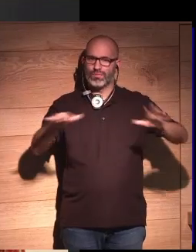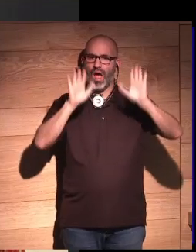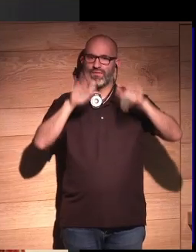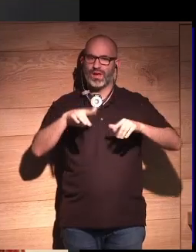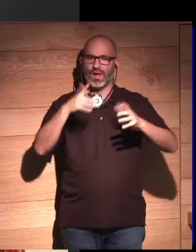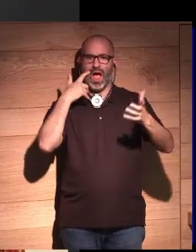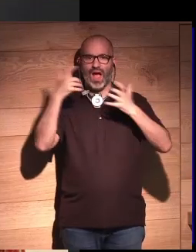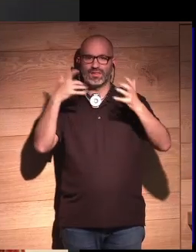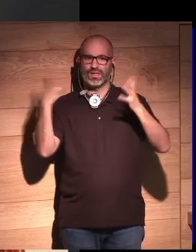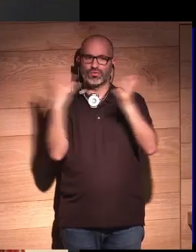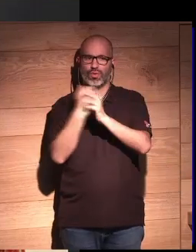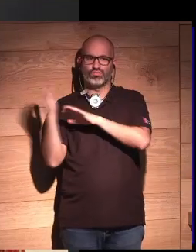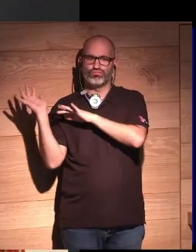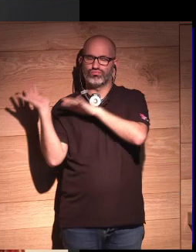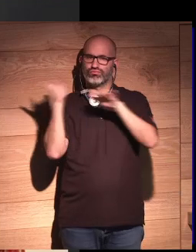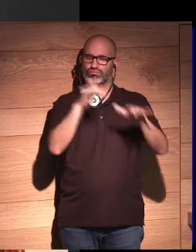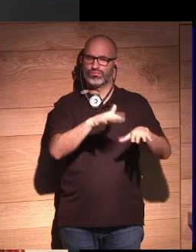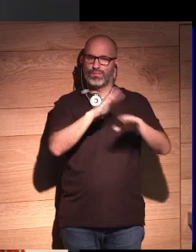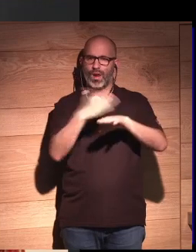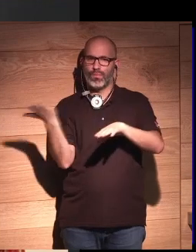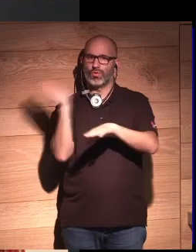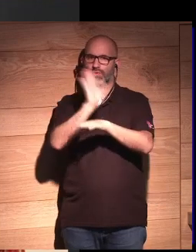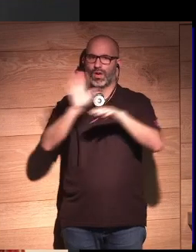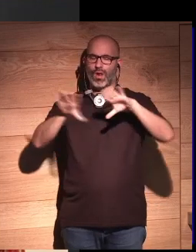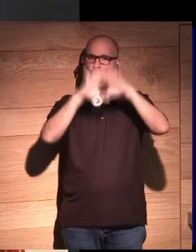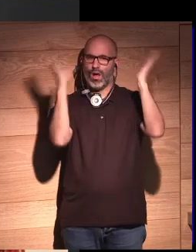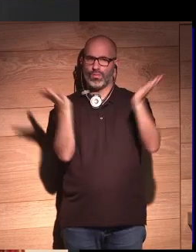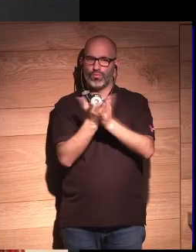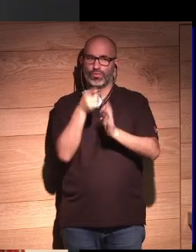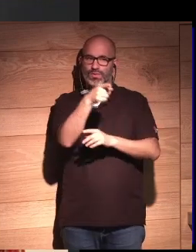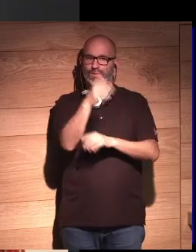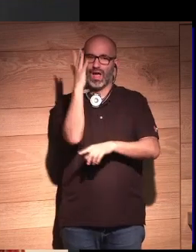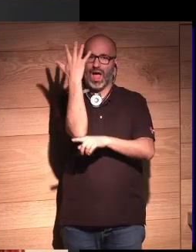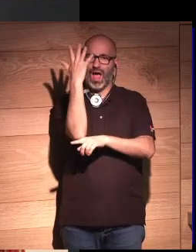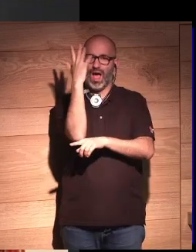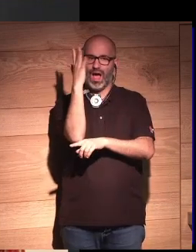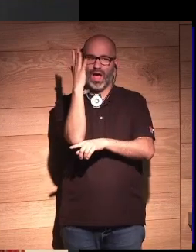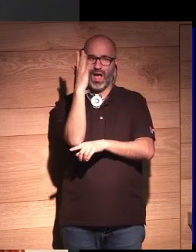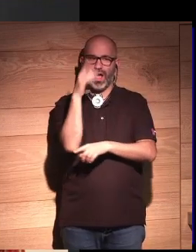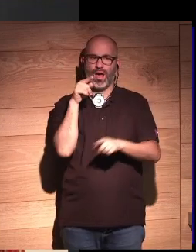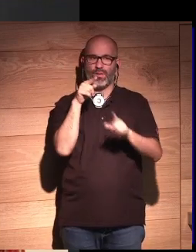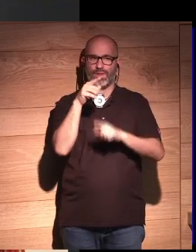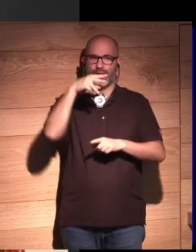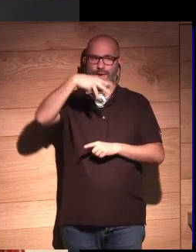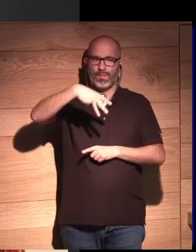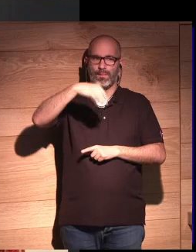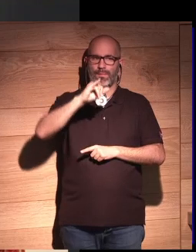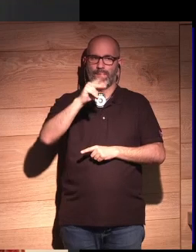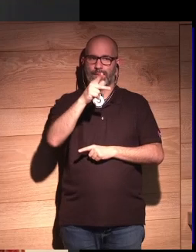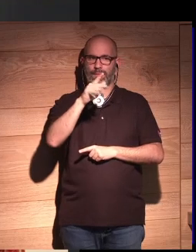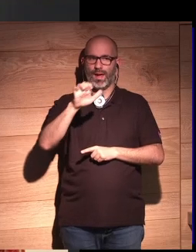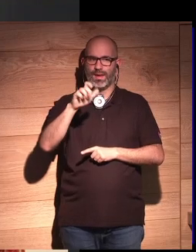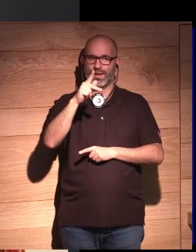Jennifer Steinkamp's Mike Kelly trees. They were in the first shot that I showed you of the New Frontier